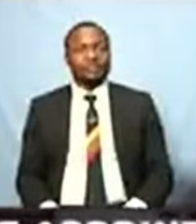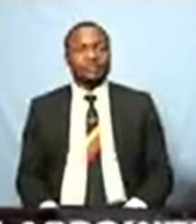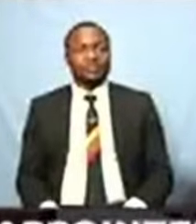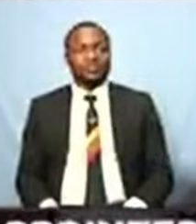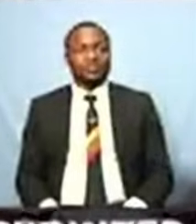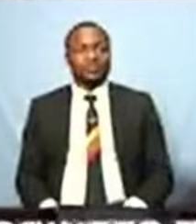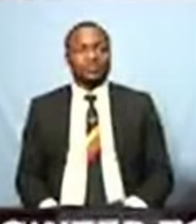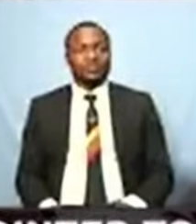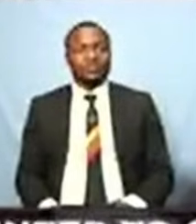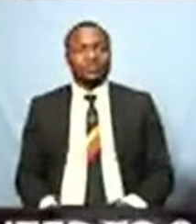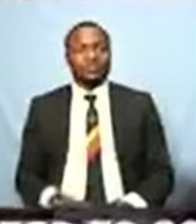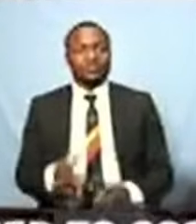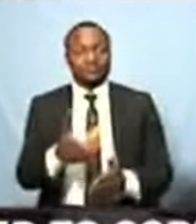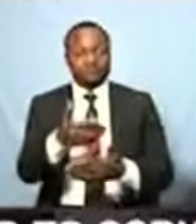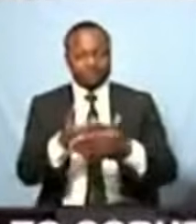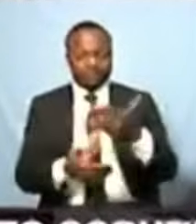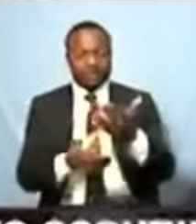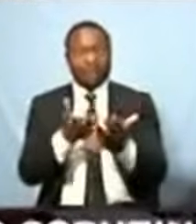the proposed